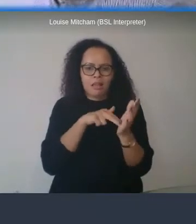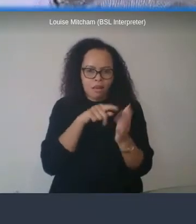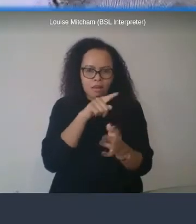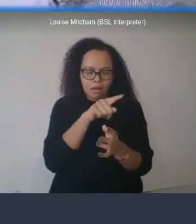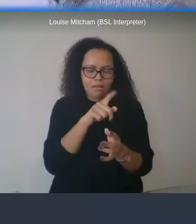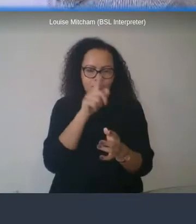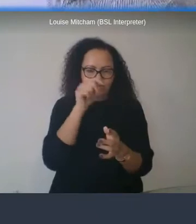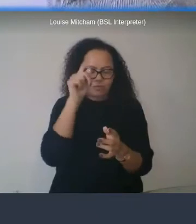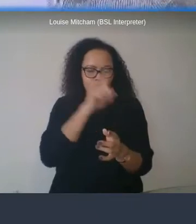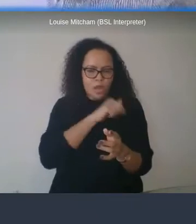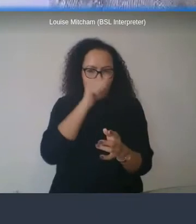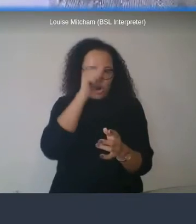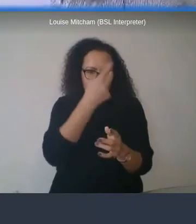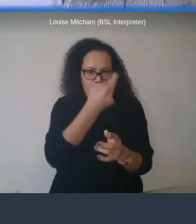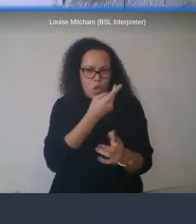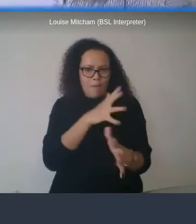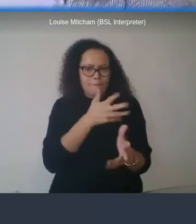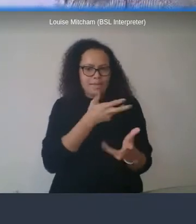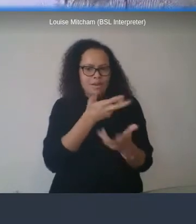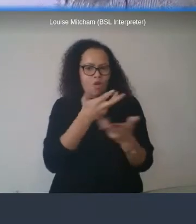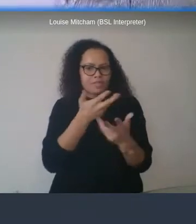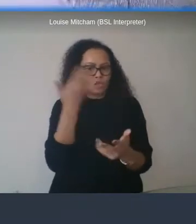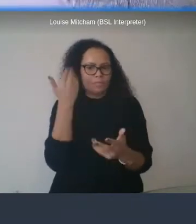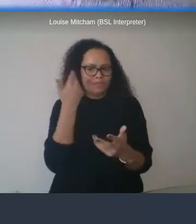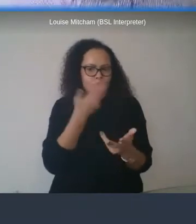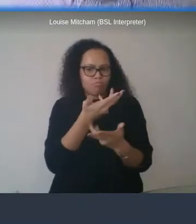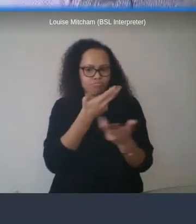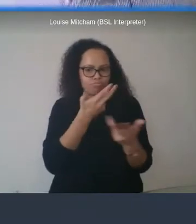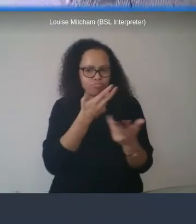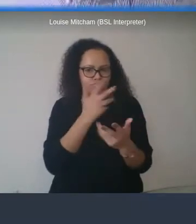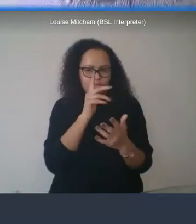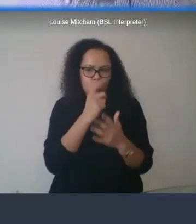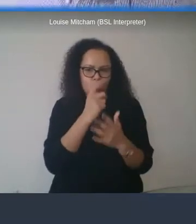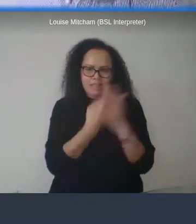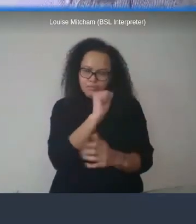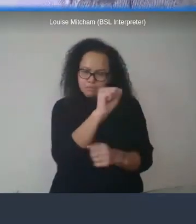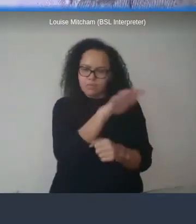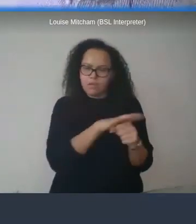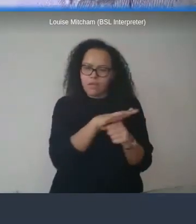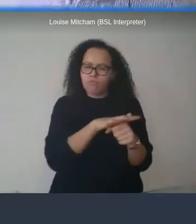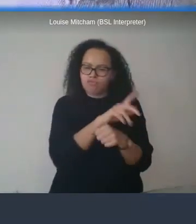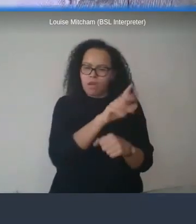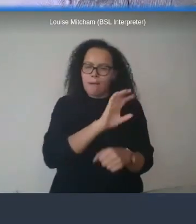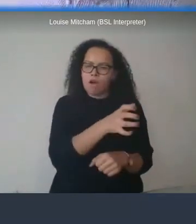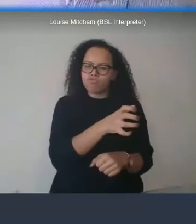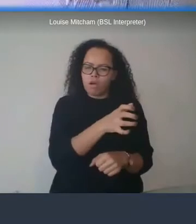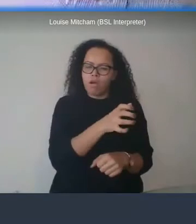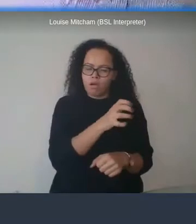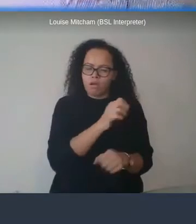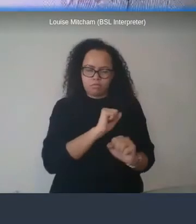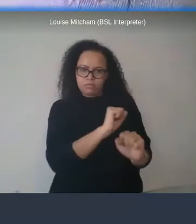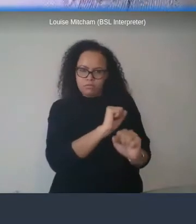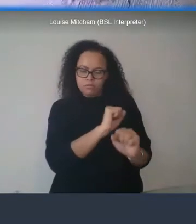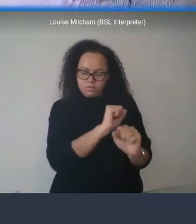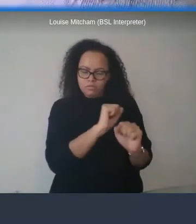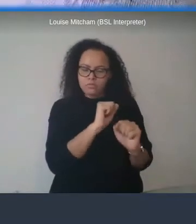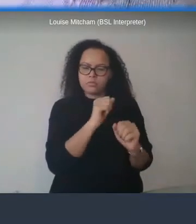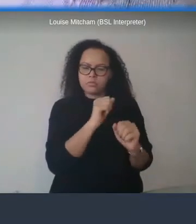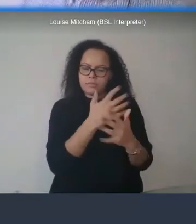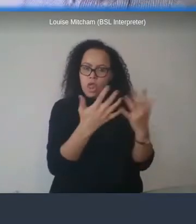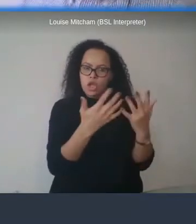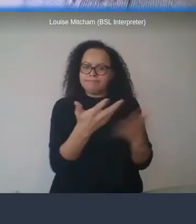around what's going on in the borough, in the council that you're operating, and having to move a lot of